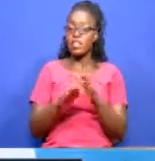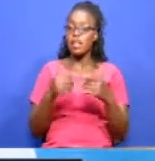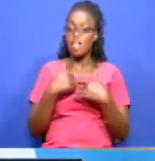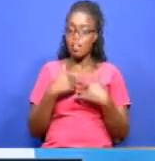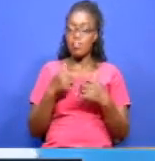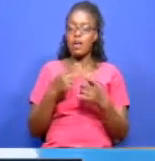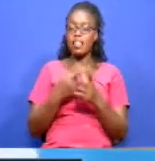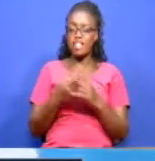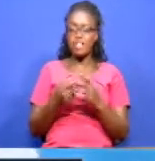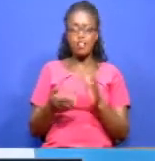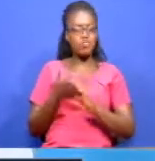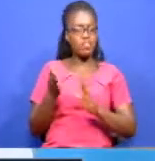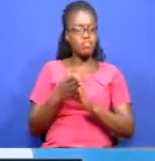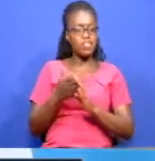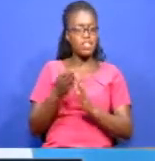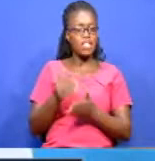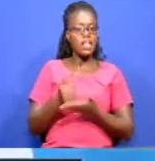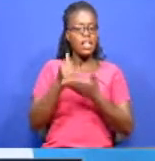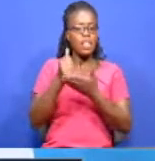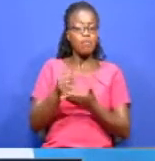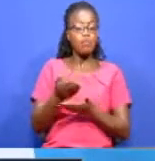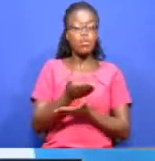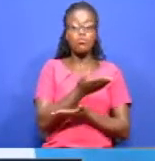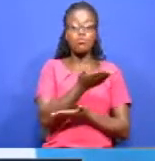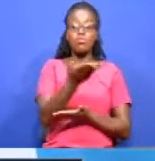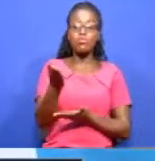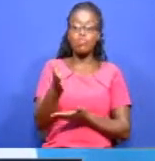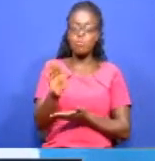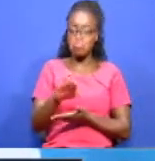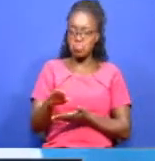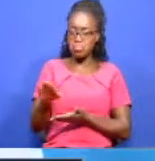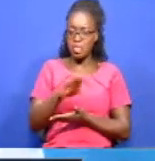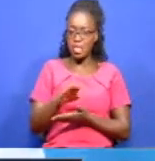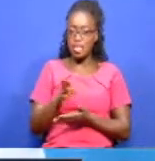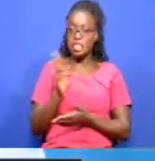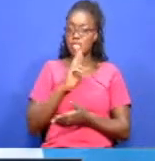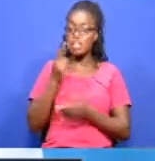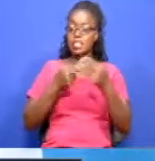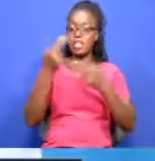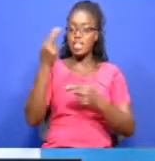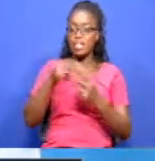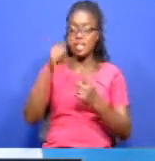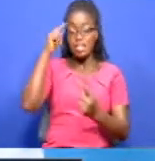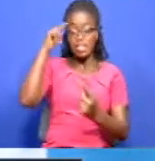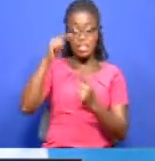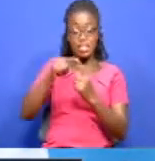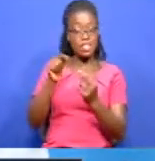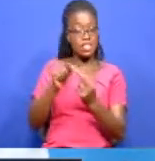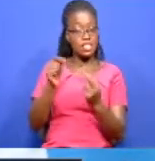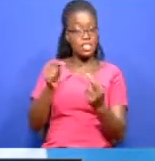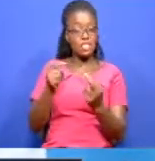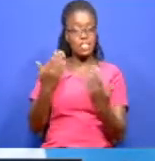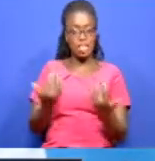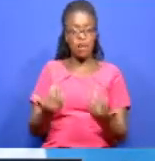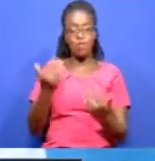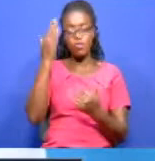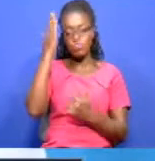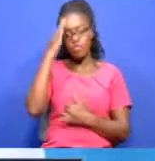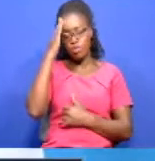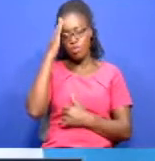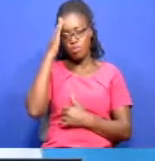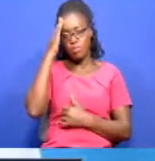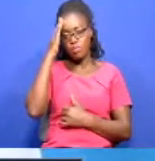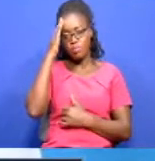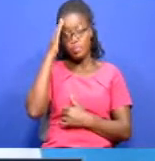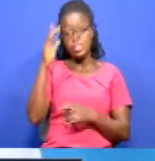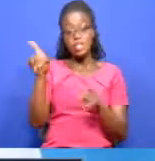those areas of highest risk. On targeted testing, we have noticed at the